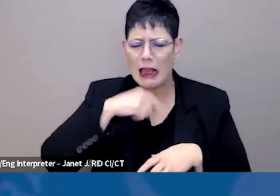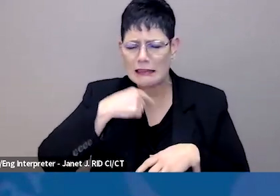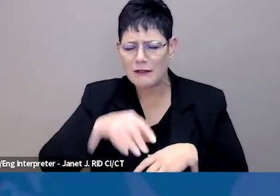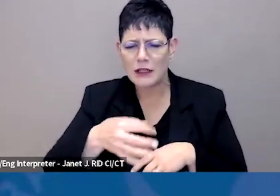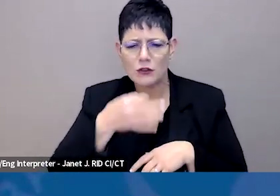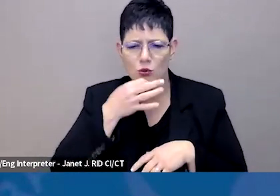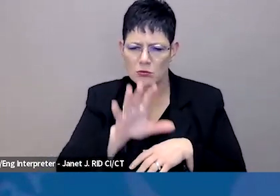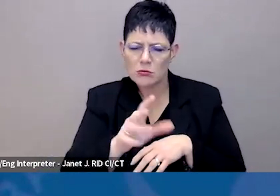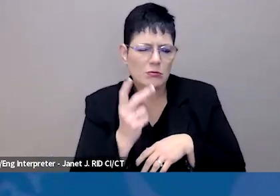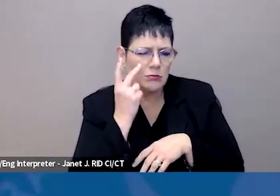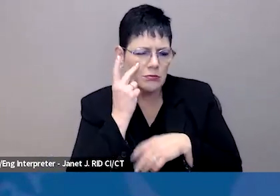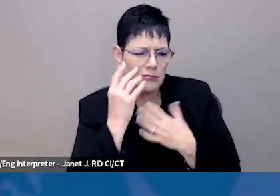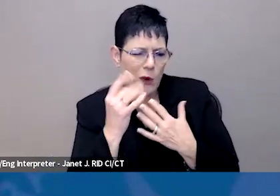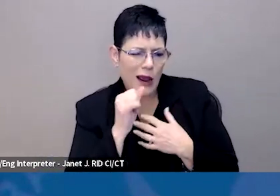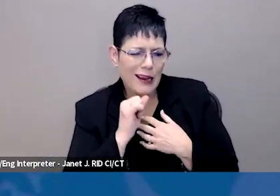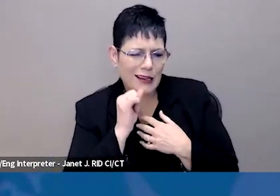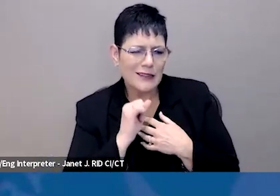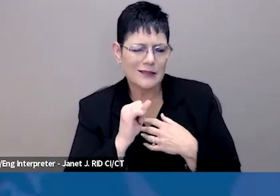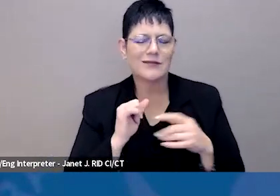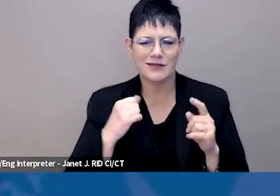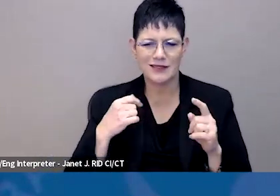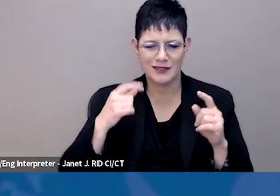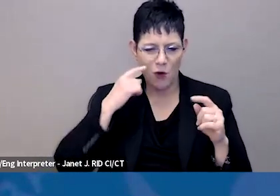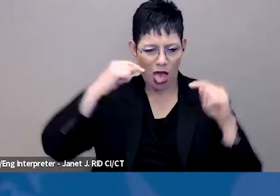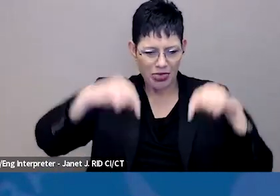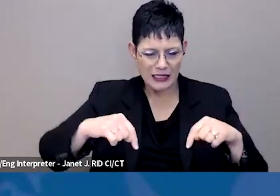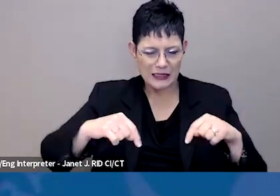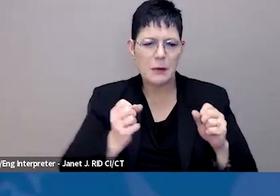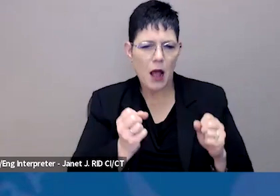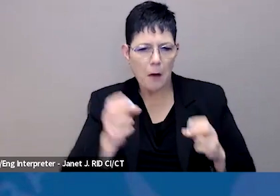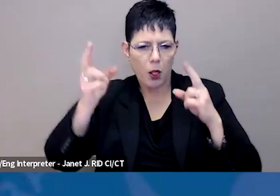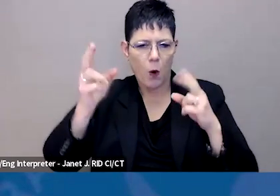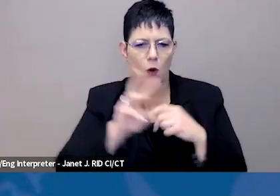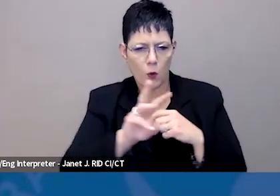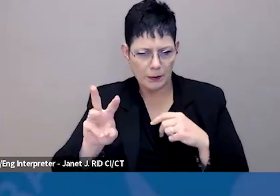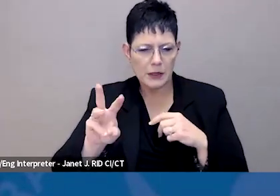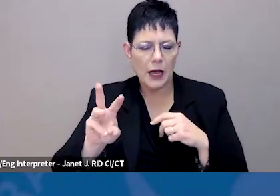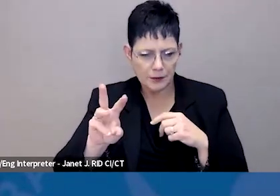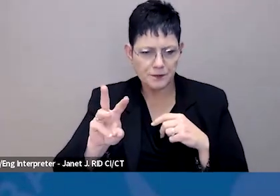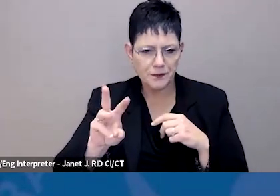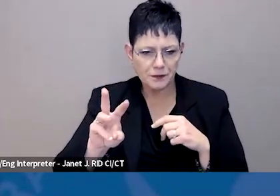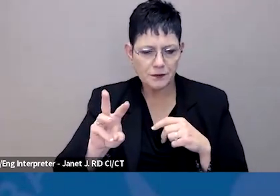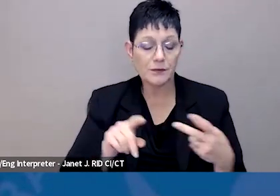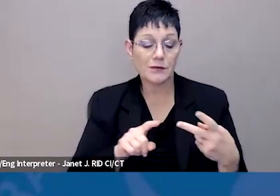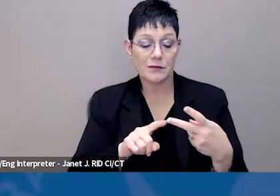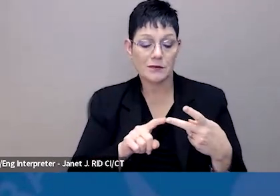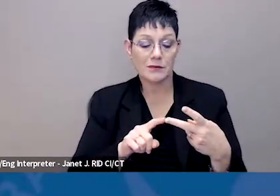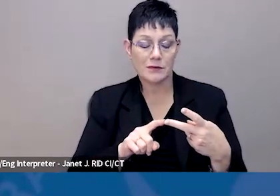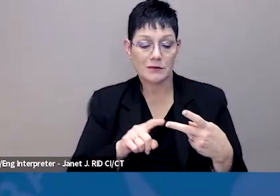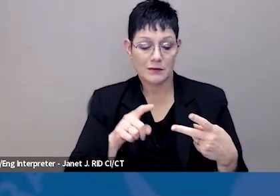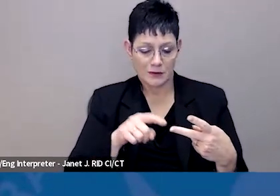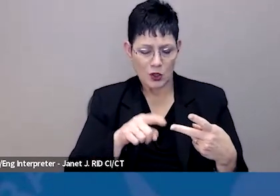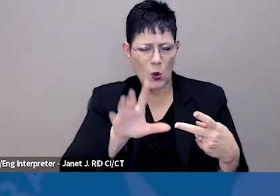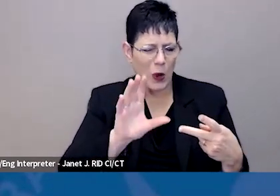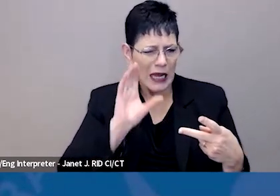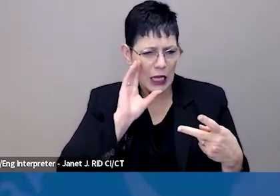stay tuned for all of this information to be uploaded onto the website. And then you will likely be hearing